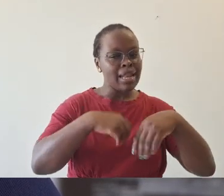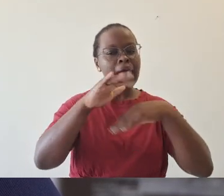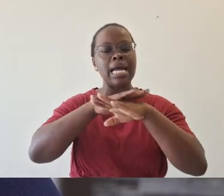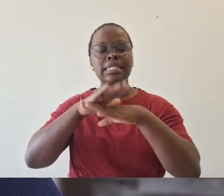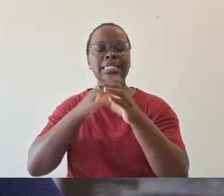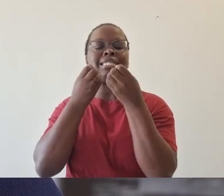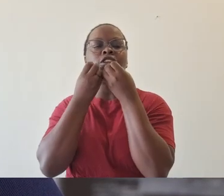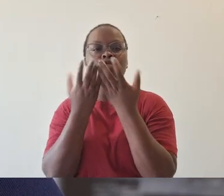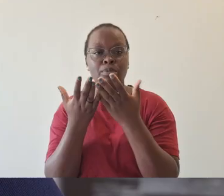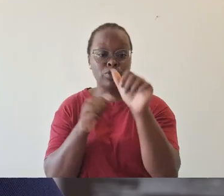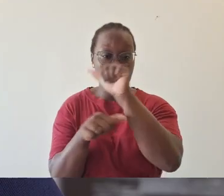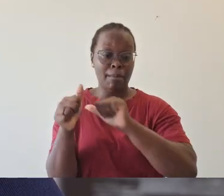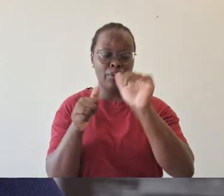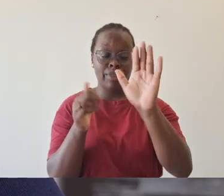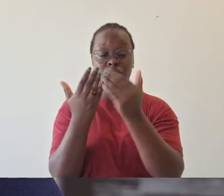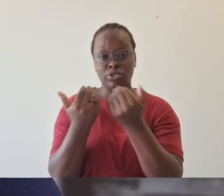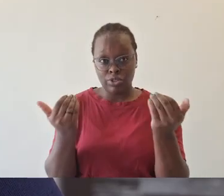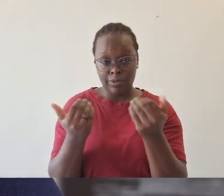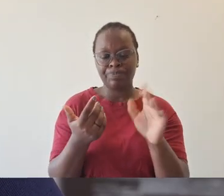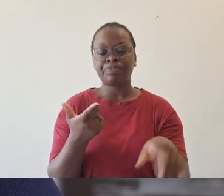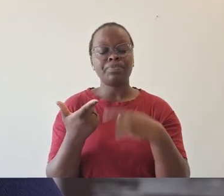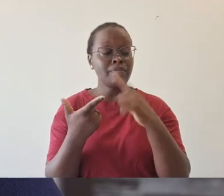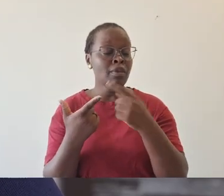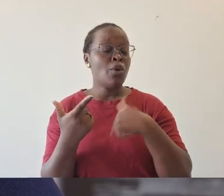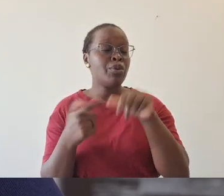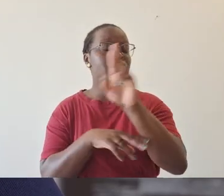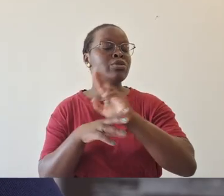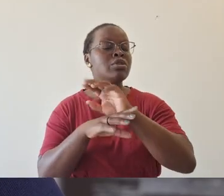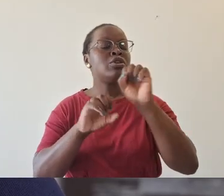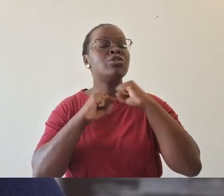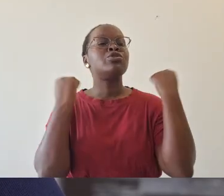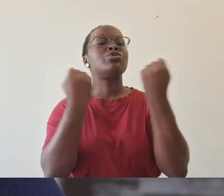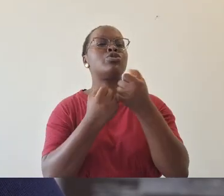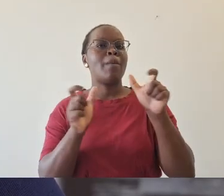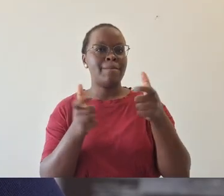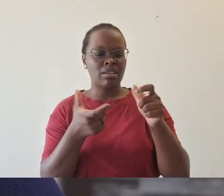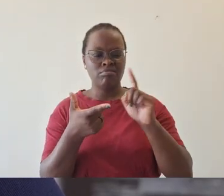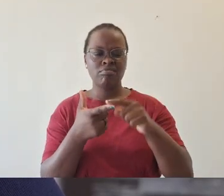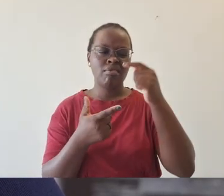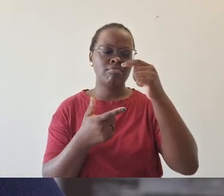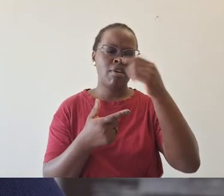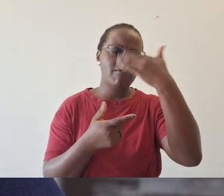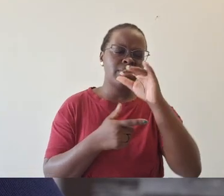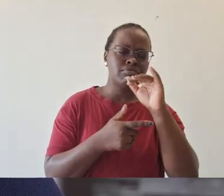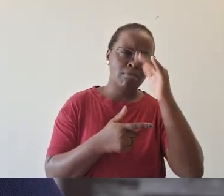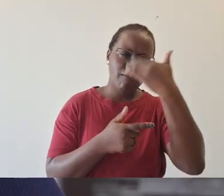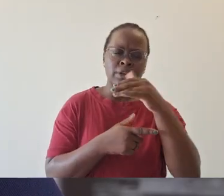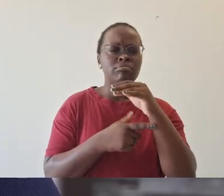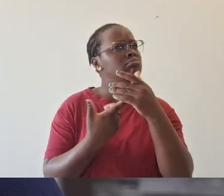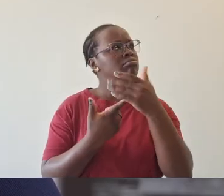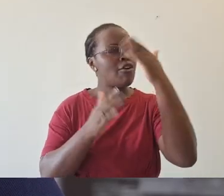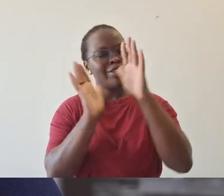their children. And of course, we also use our socials. During the first KKL, we used